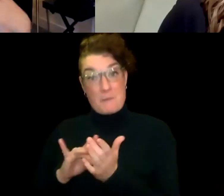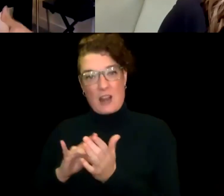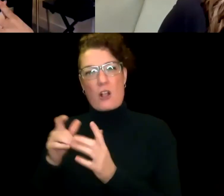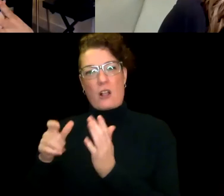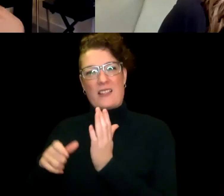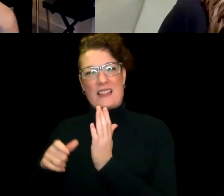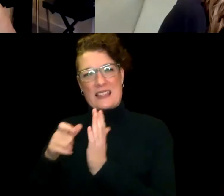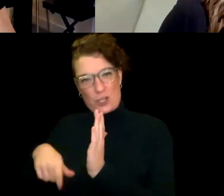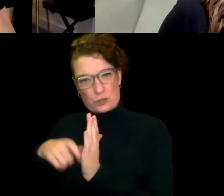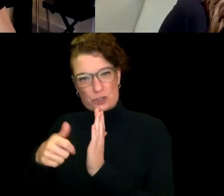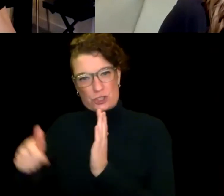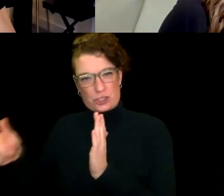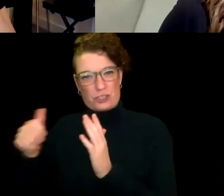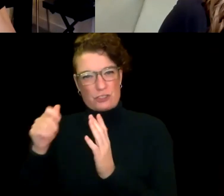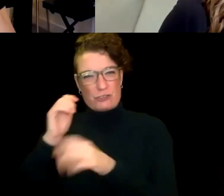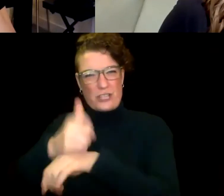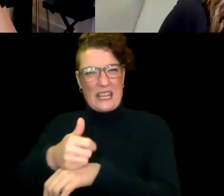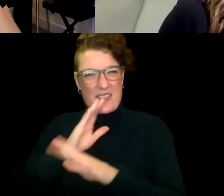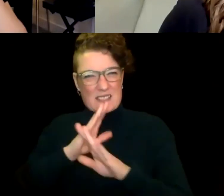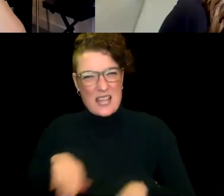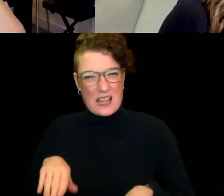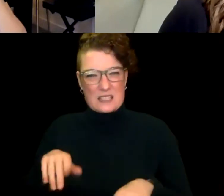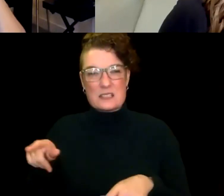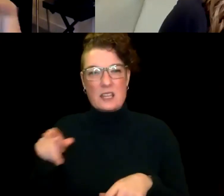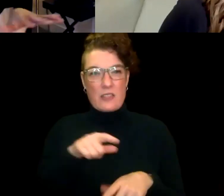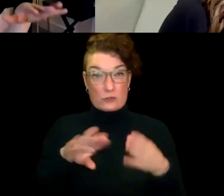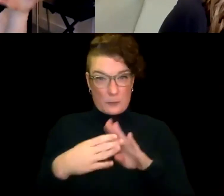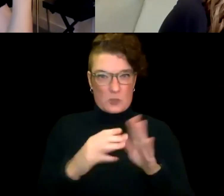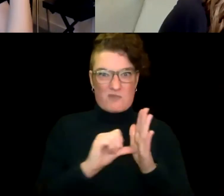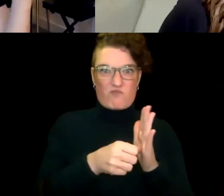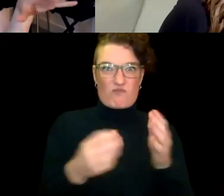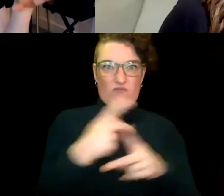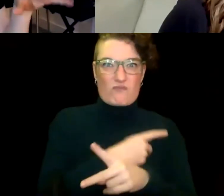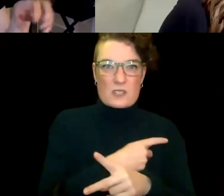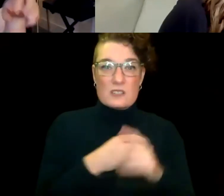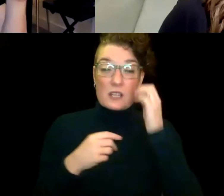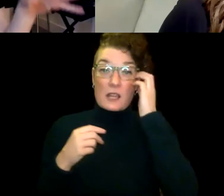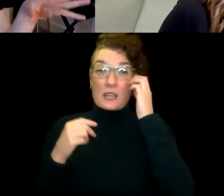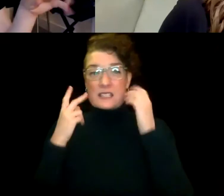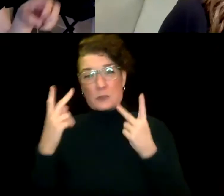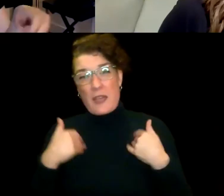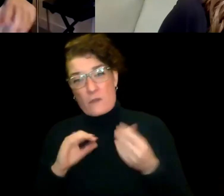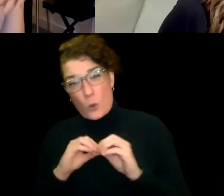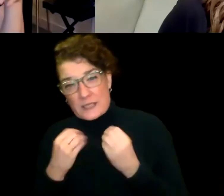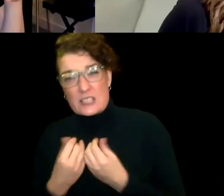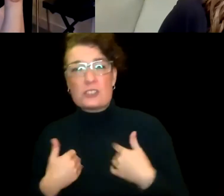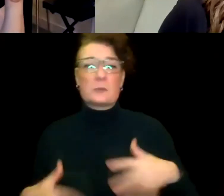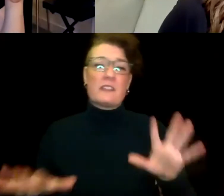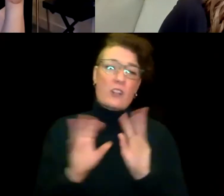what I see is that we have, what I've seen for a while is that we have organizations, and we have conferences, and we